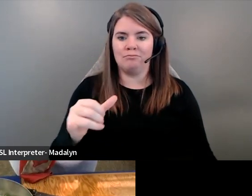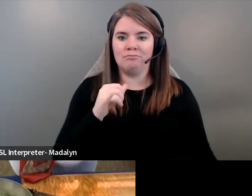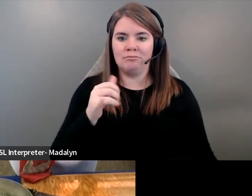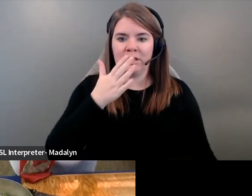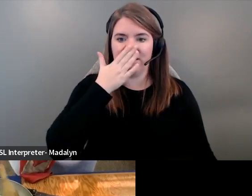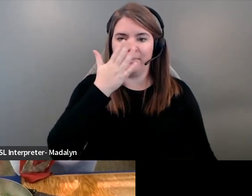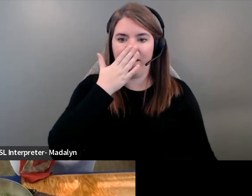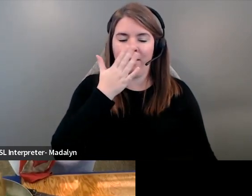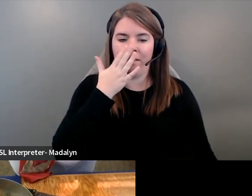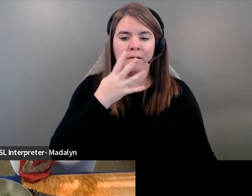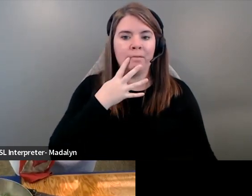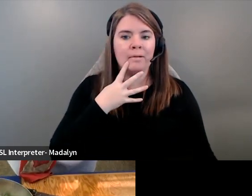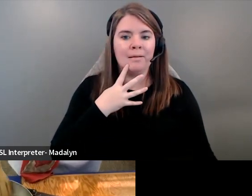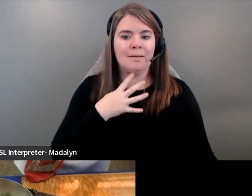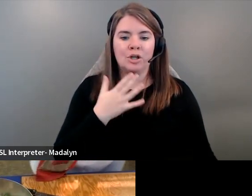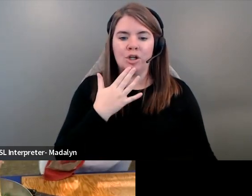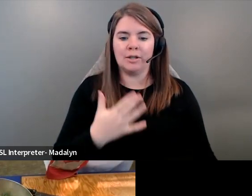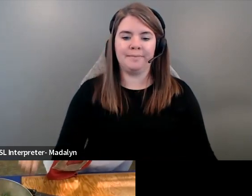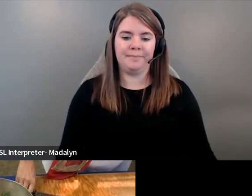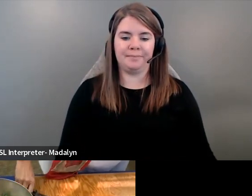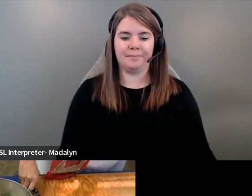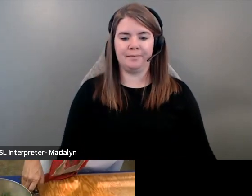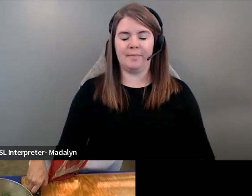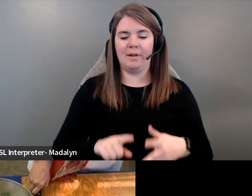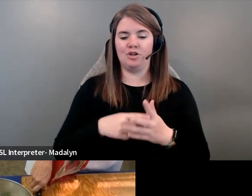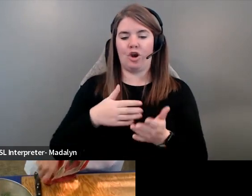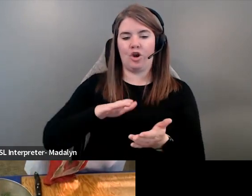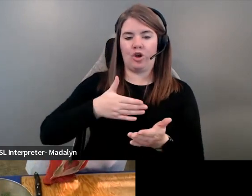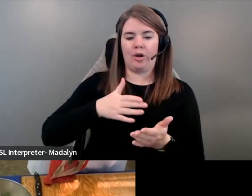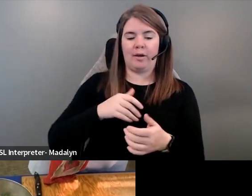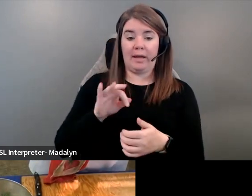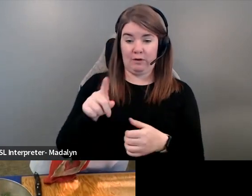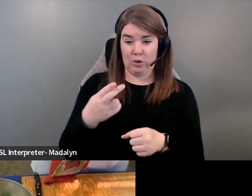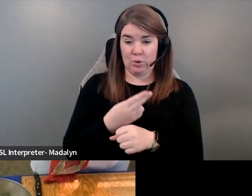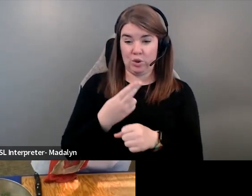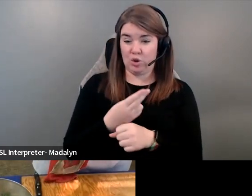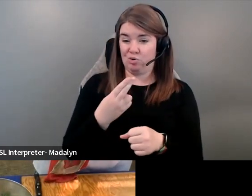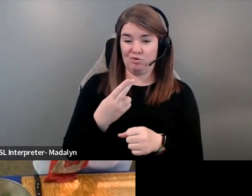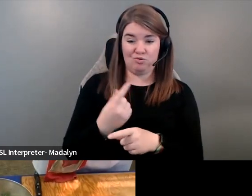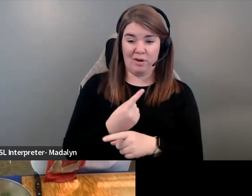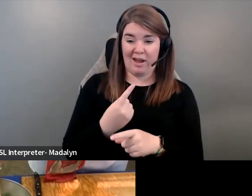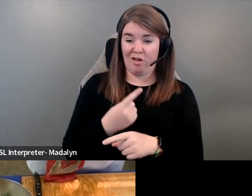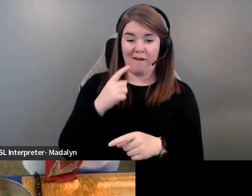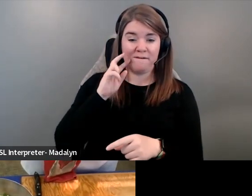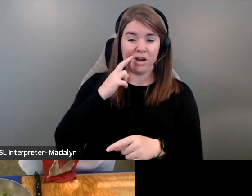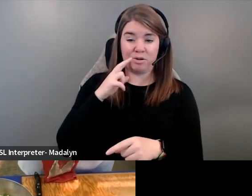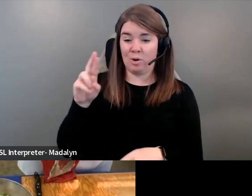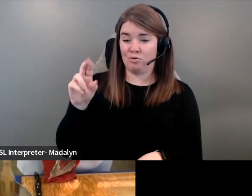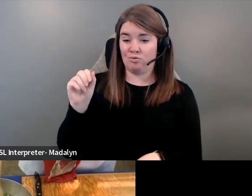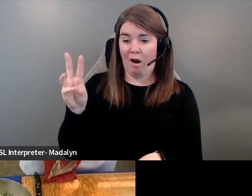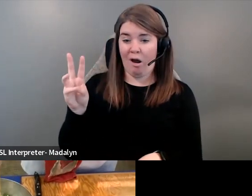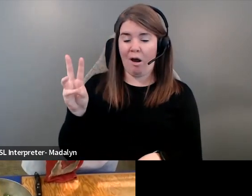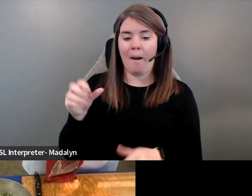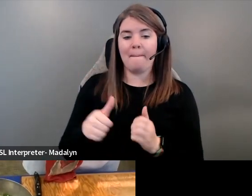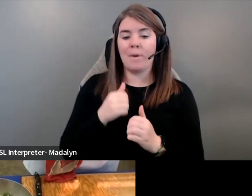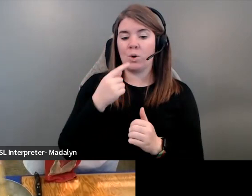I get that going and kind of get it cooking. If you use raw onions and peppers, a lot of recipes say cook